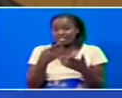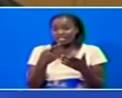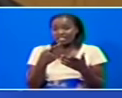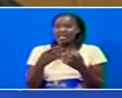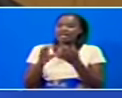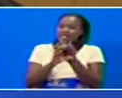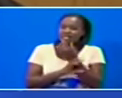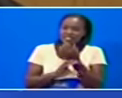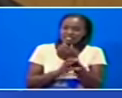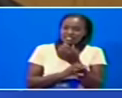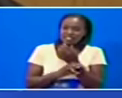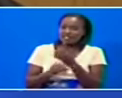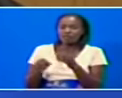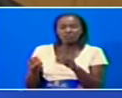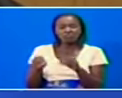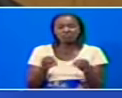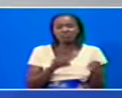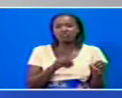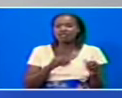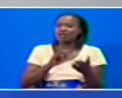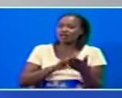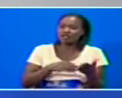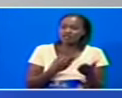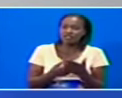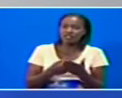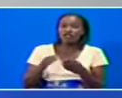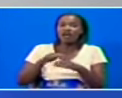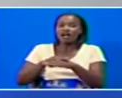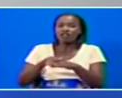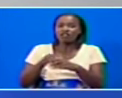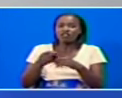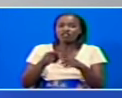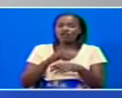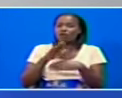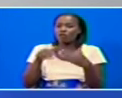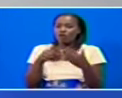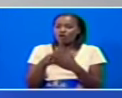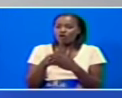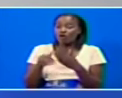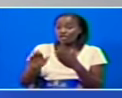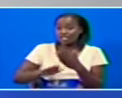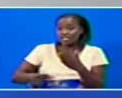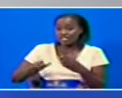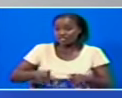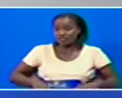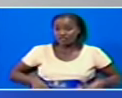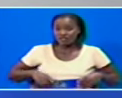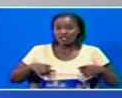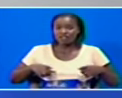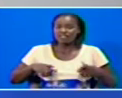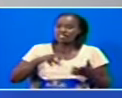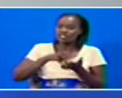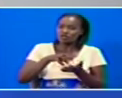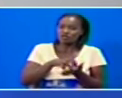It is an ongoing tragedy for Africans from all areas of life, in all kinds of